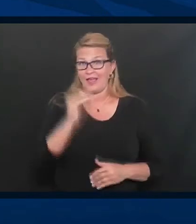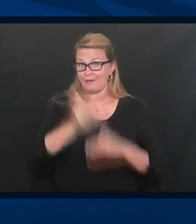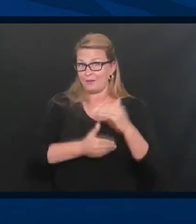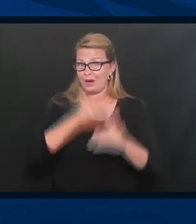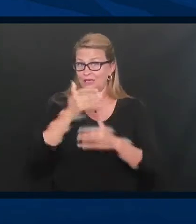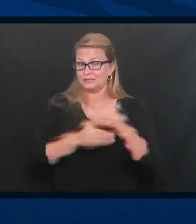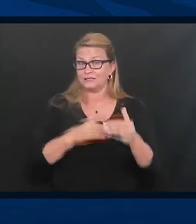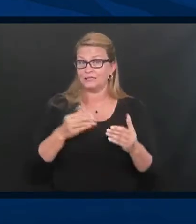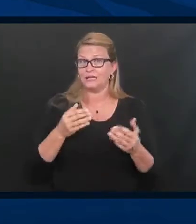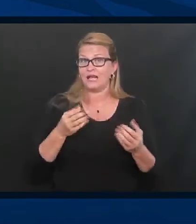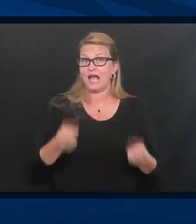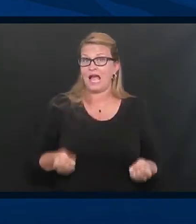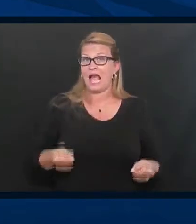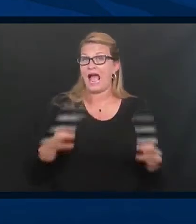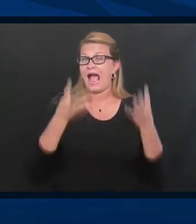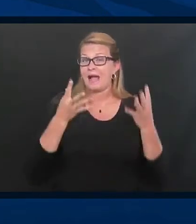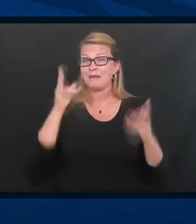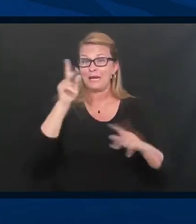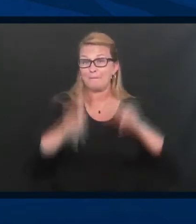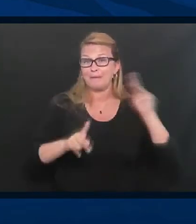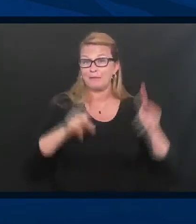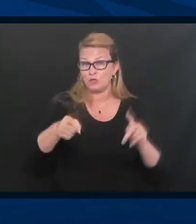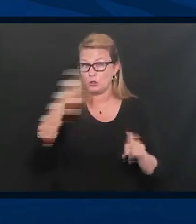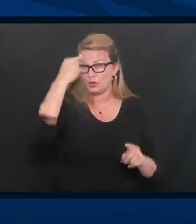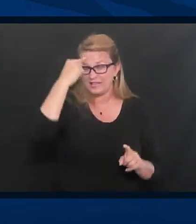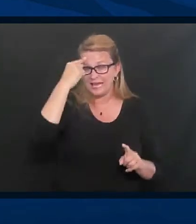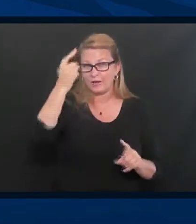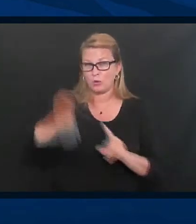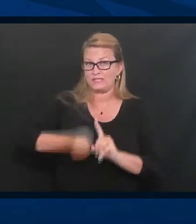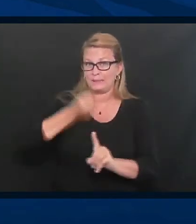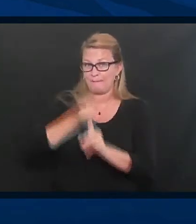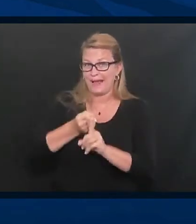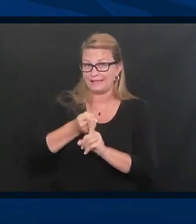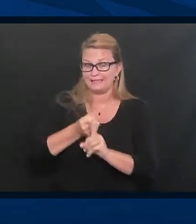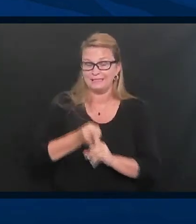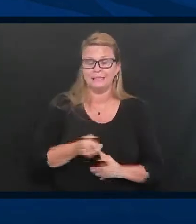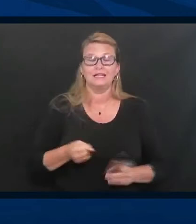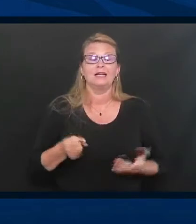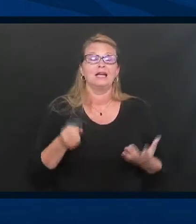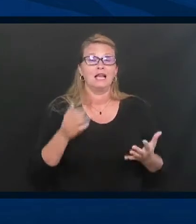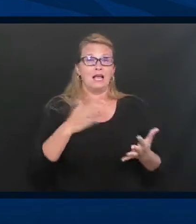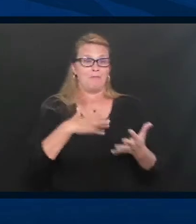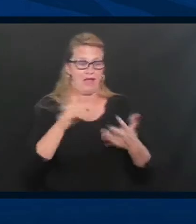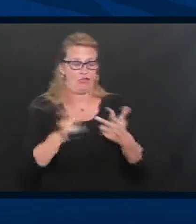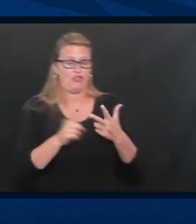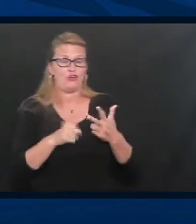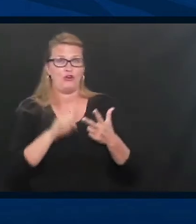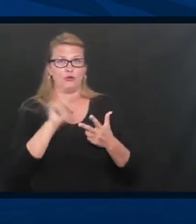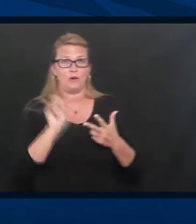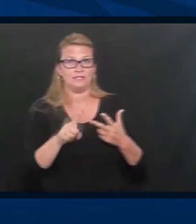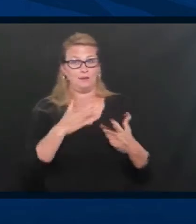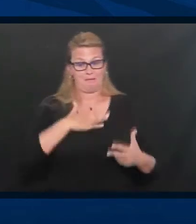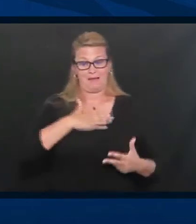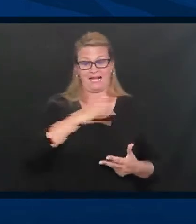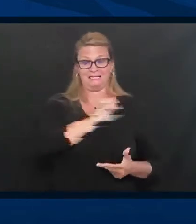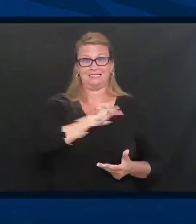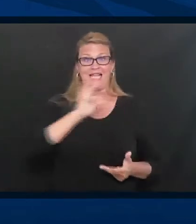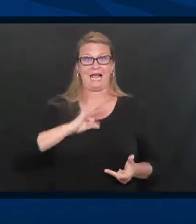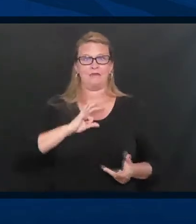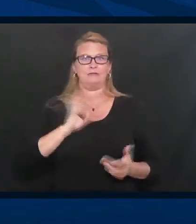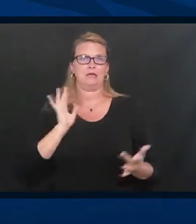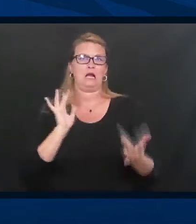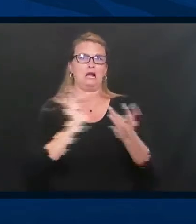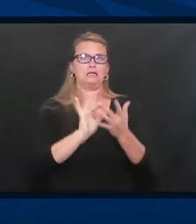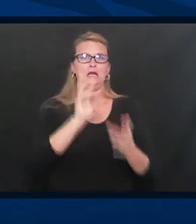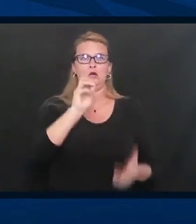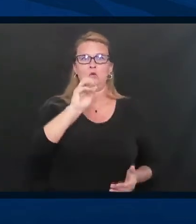how many people do you think were affected by this? And finally, I know that my staff has contacted Workforce for over the